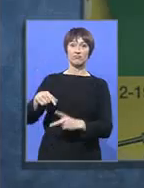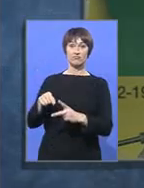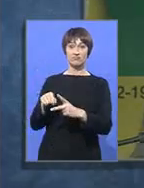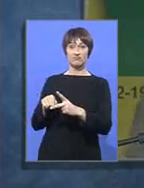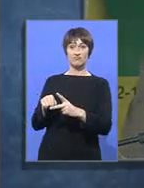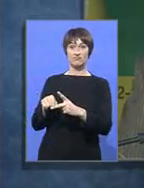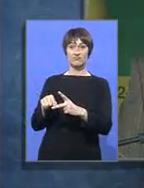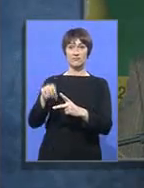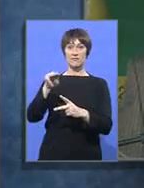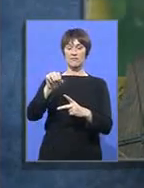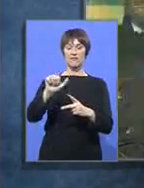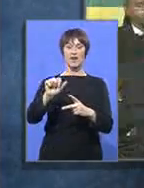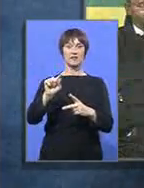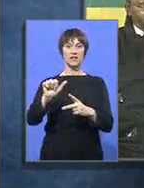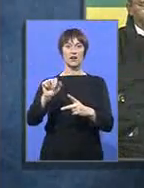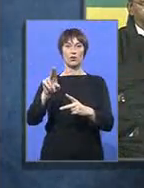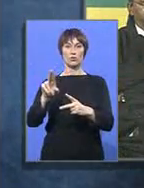Matale,